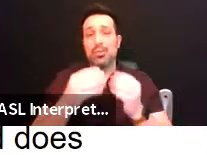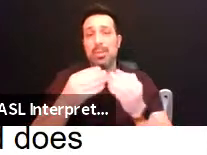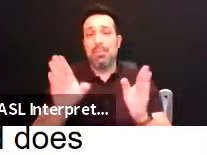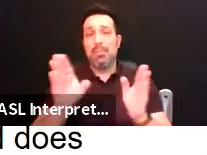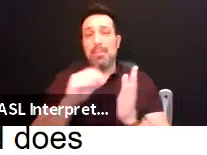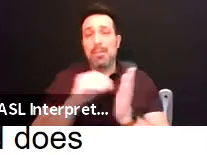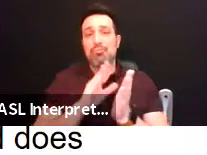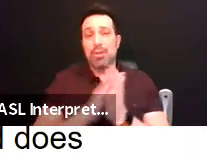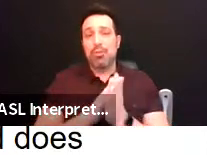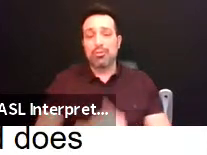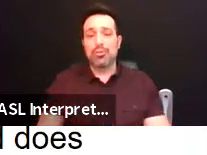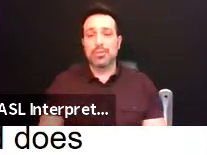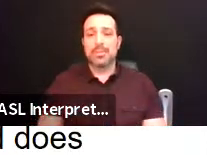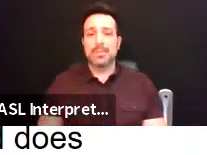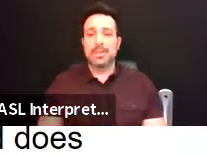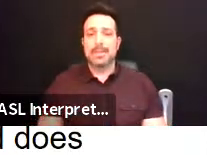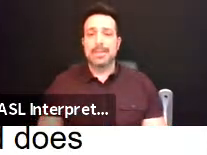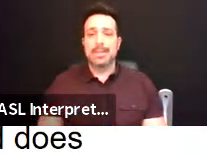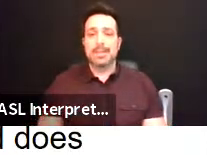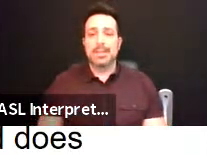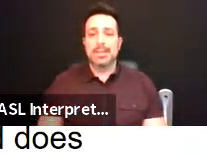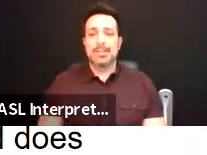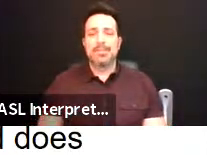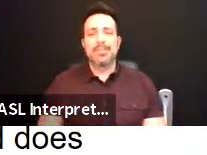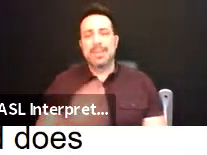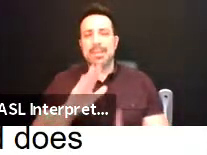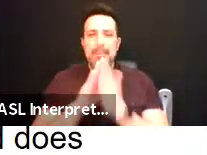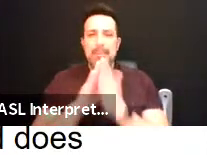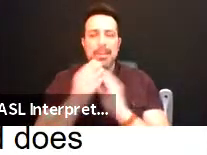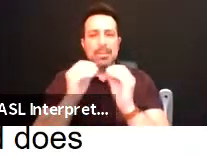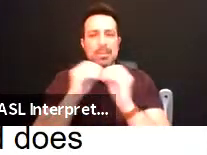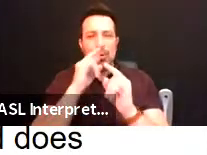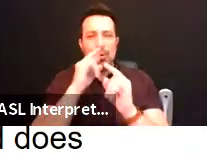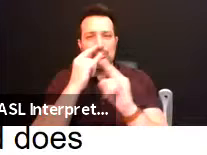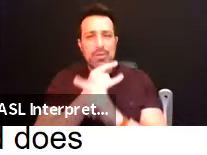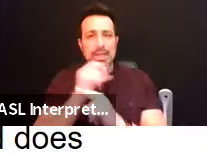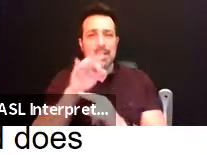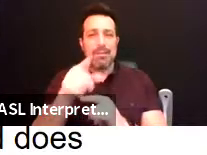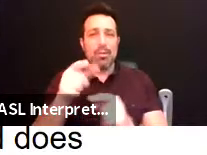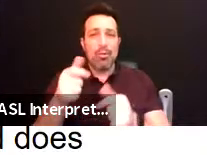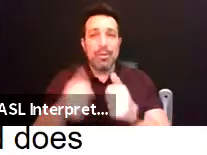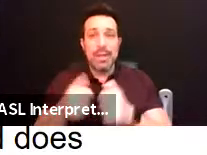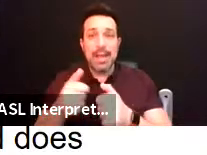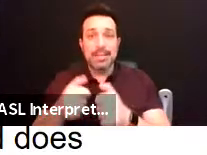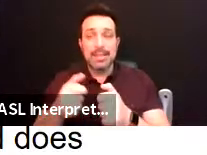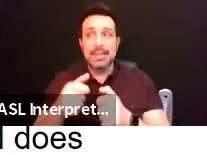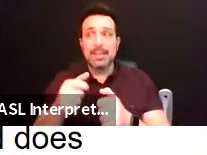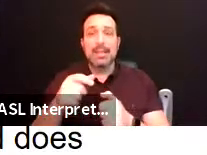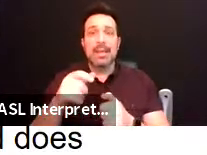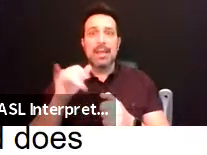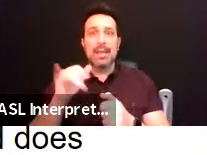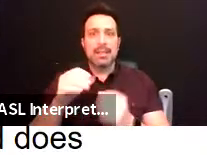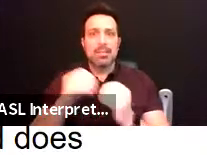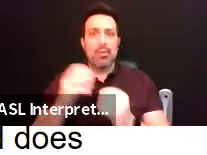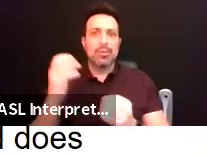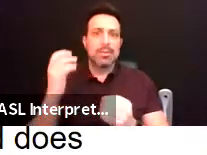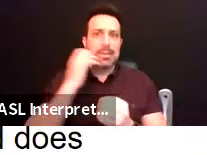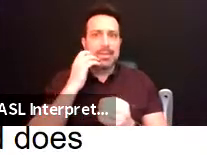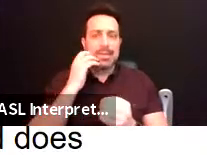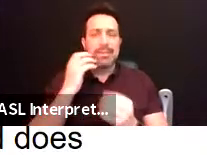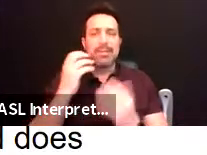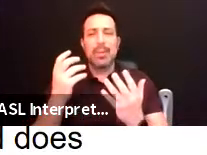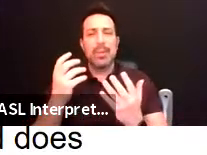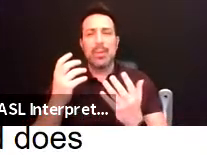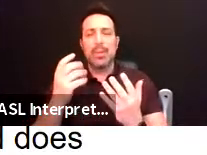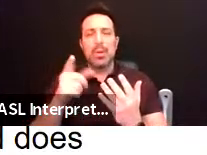records. This gets a little bit trickier if you're texting and it's substantive. So you don't really